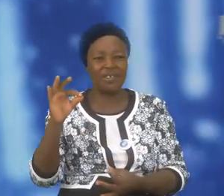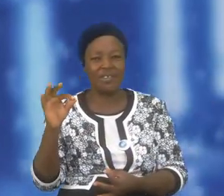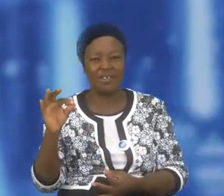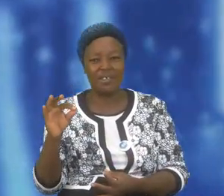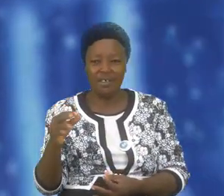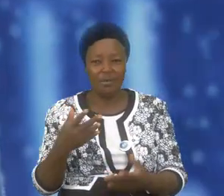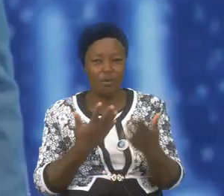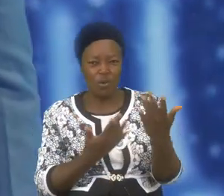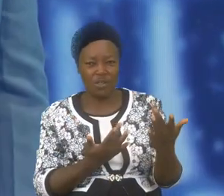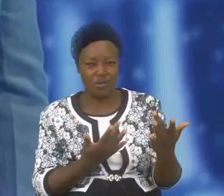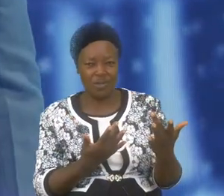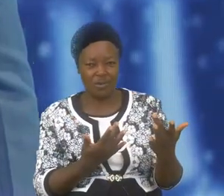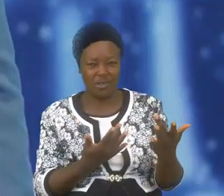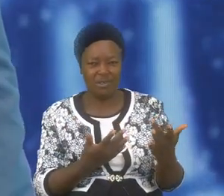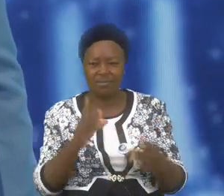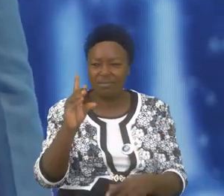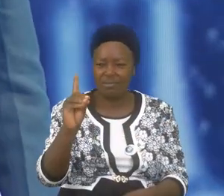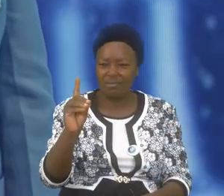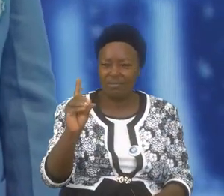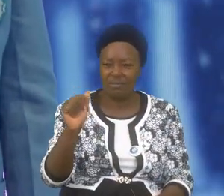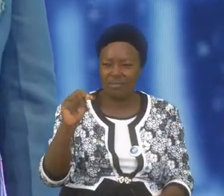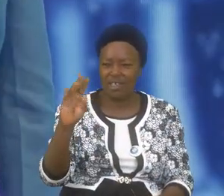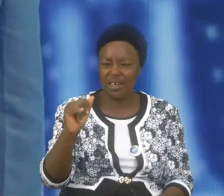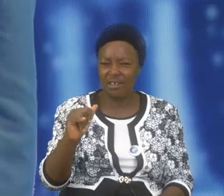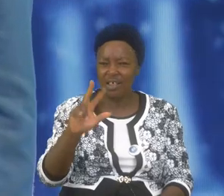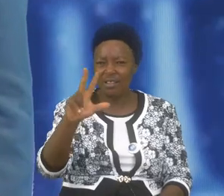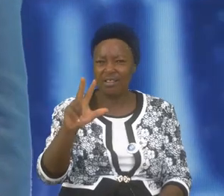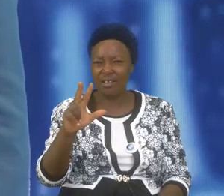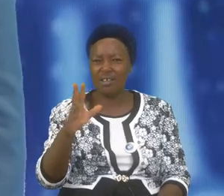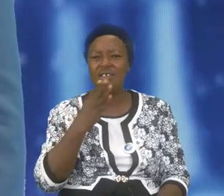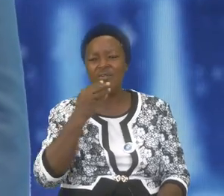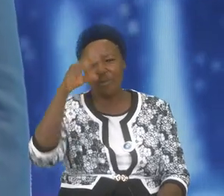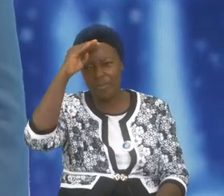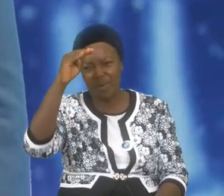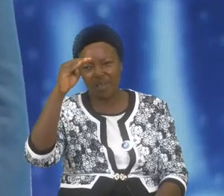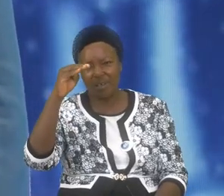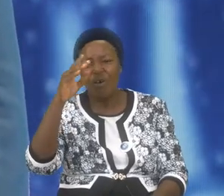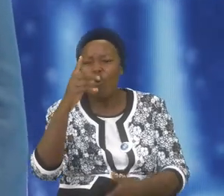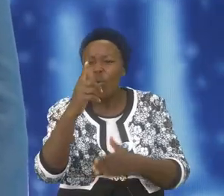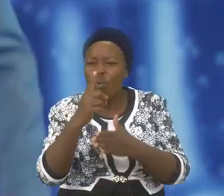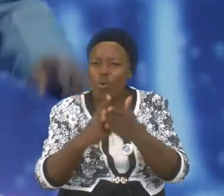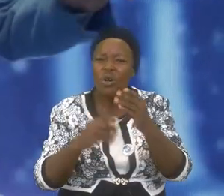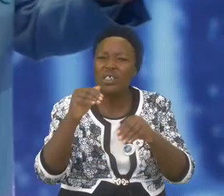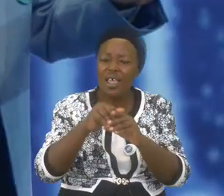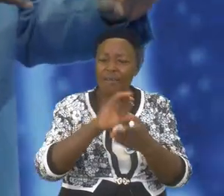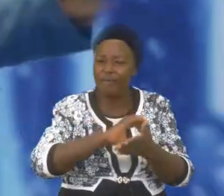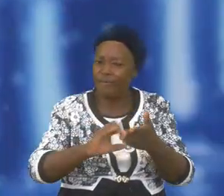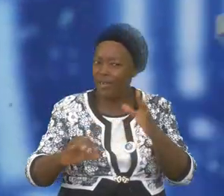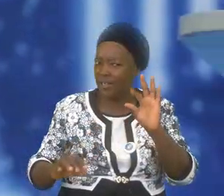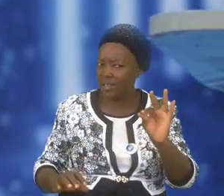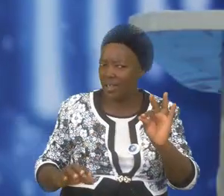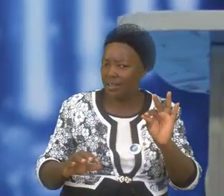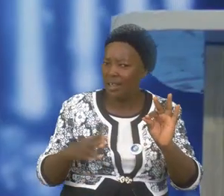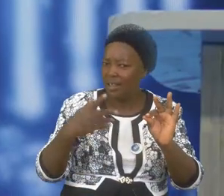and Abednego. Watch in verse 9. The eyes of those magicians have not seen what had